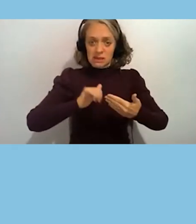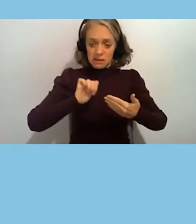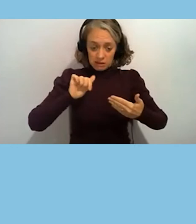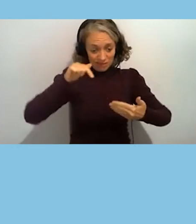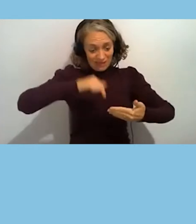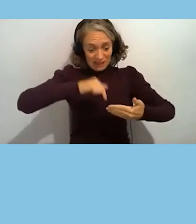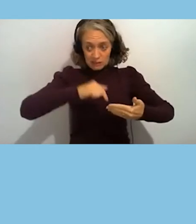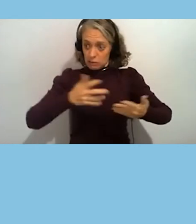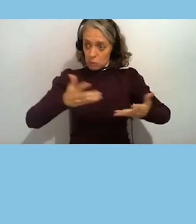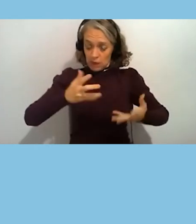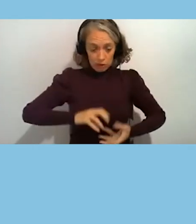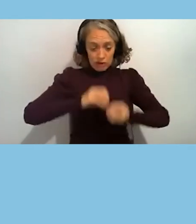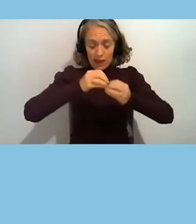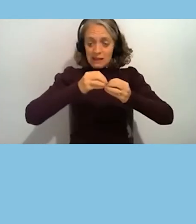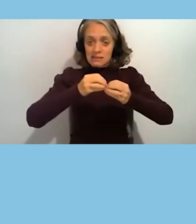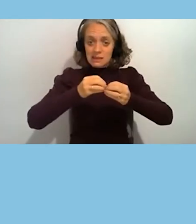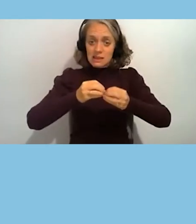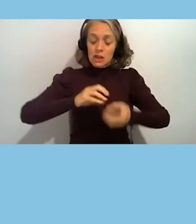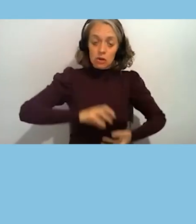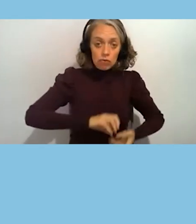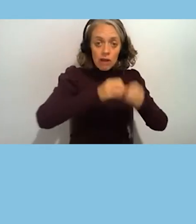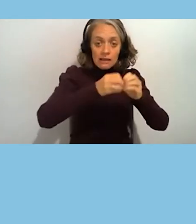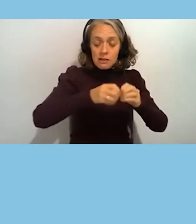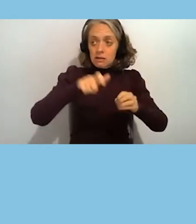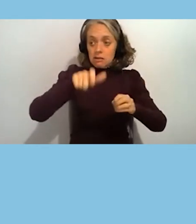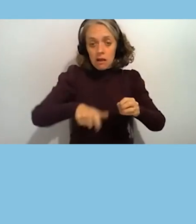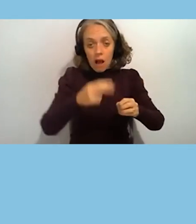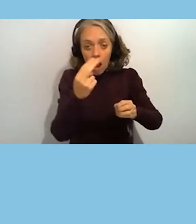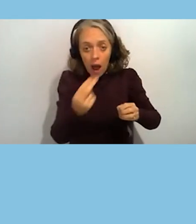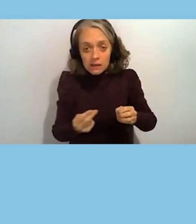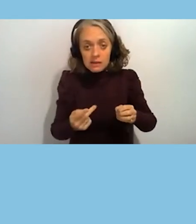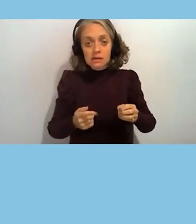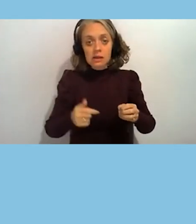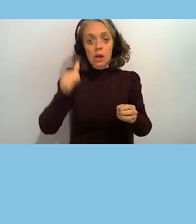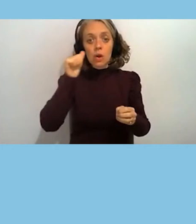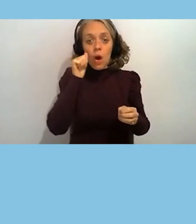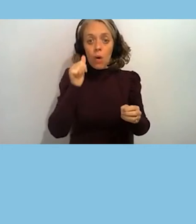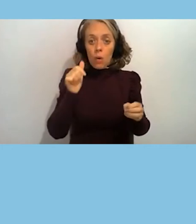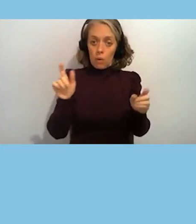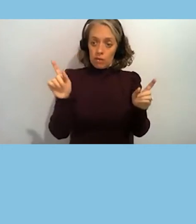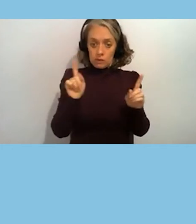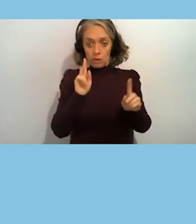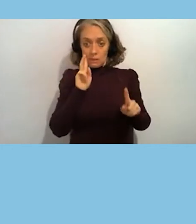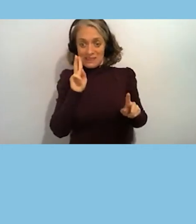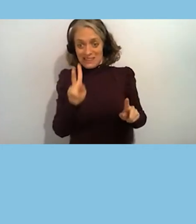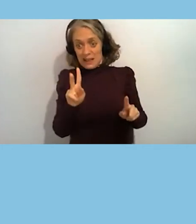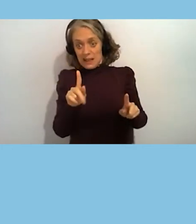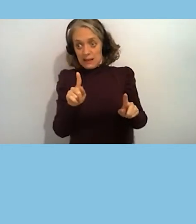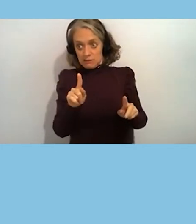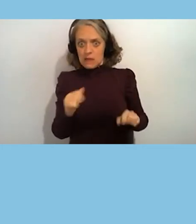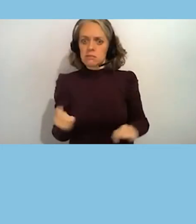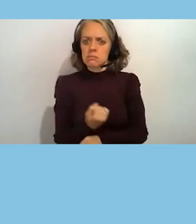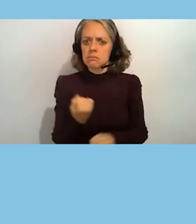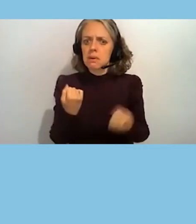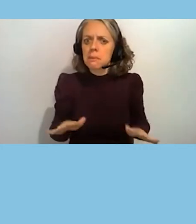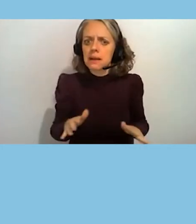creations. Creators, artists, know that what is perceived is made. Know that there's